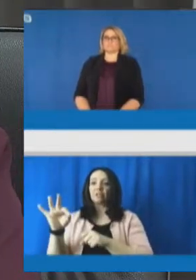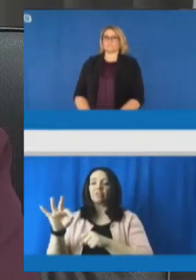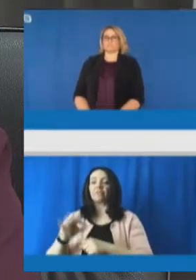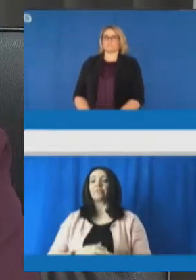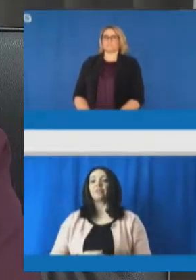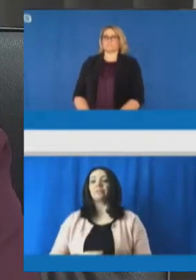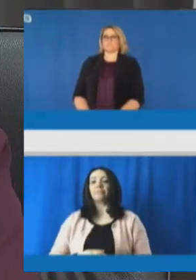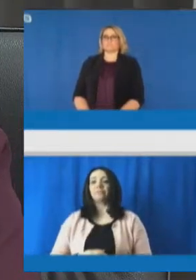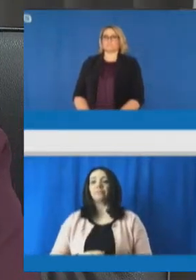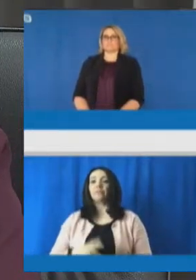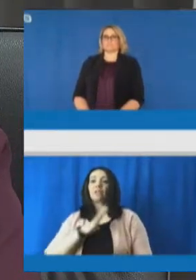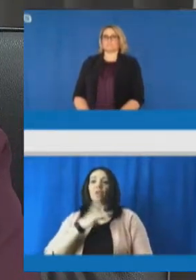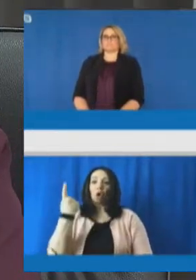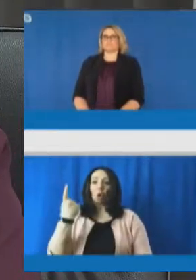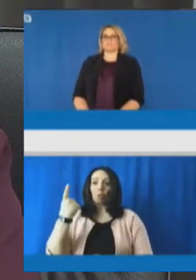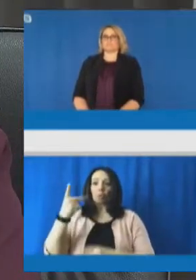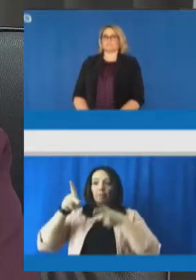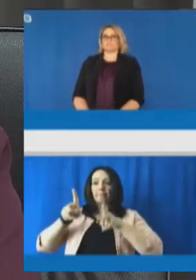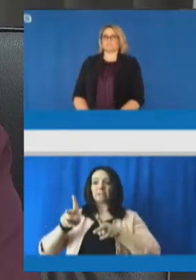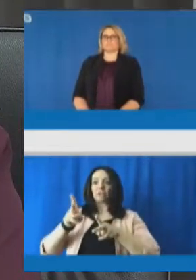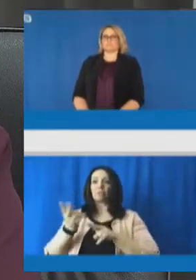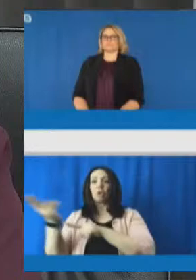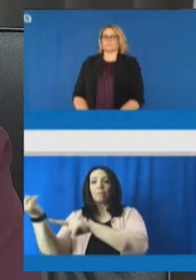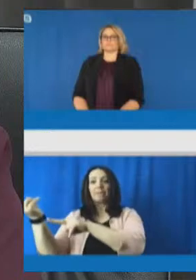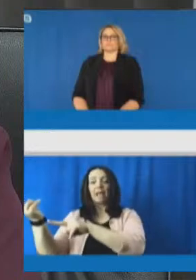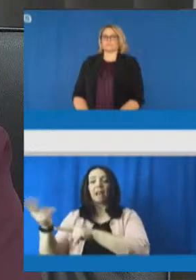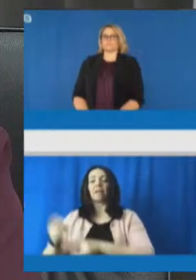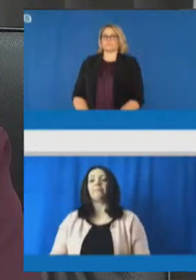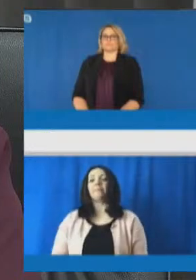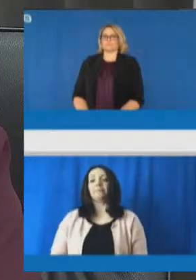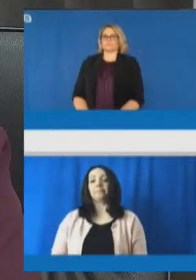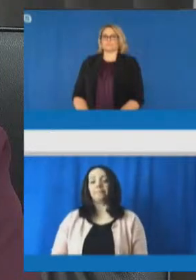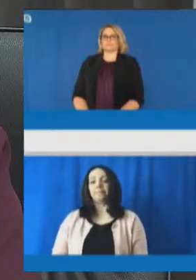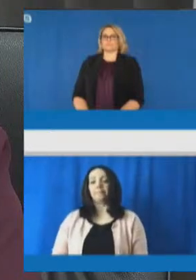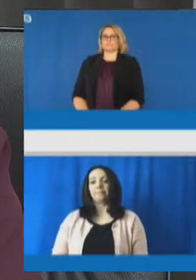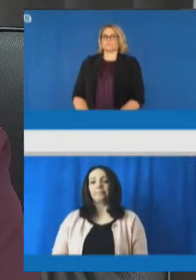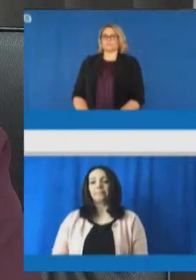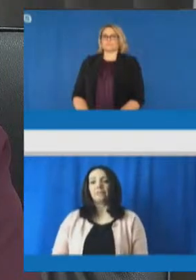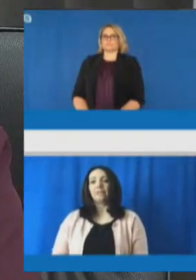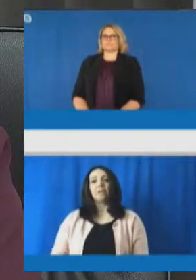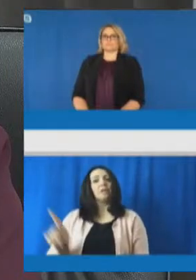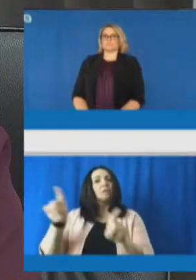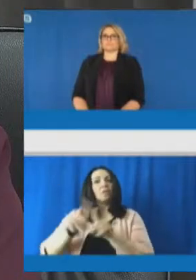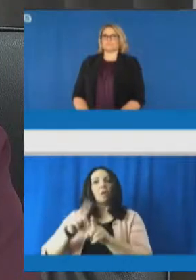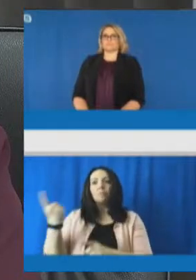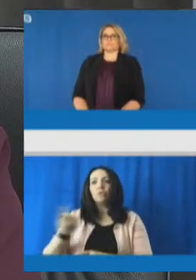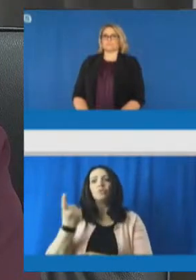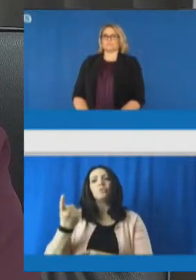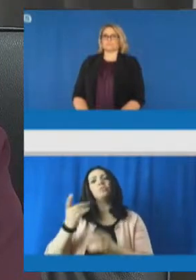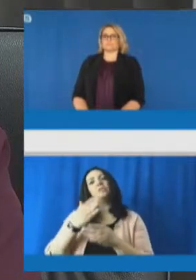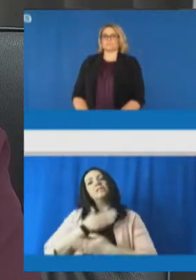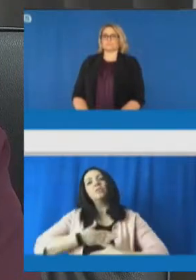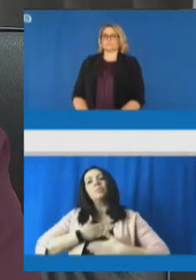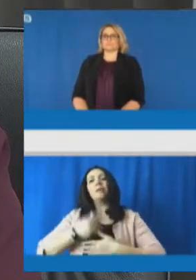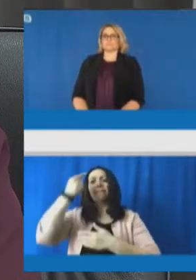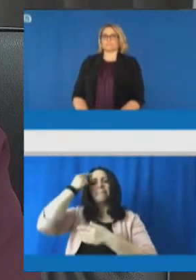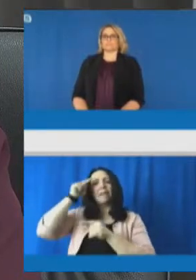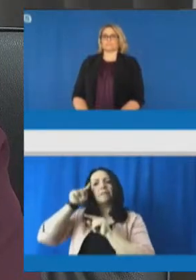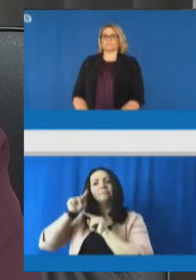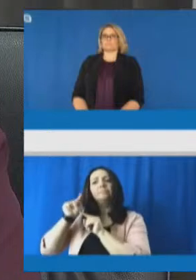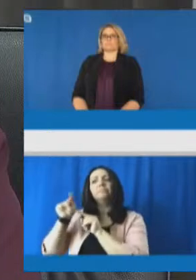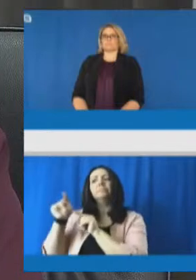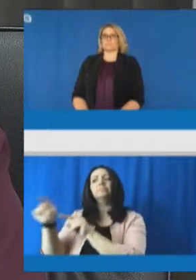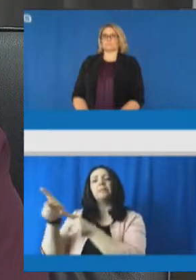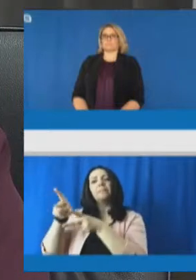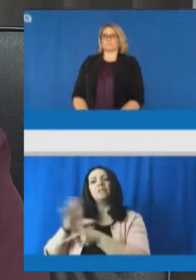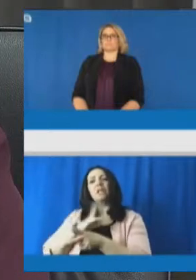Brunswick, all of which are in Zone 1, which is Moncton and southeastern New Brunswick. 2 of these are contacts of a previous case related